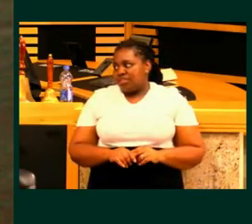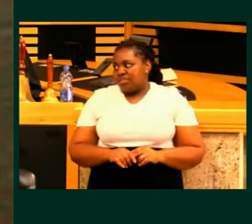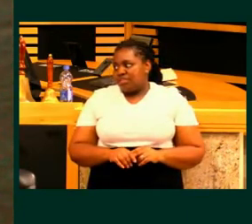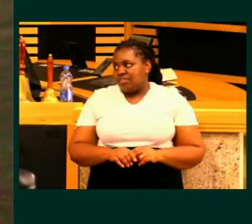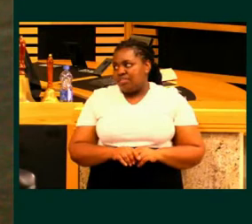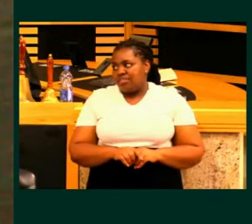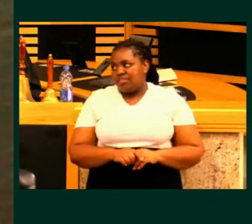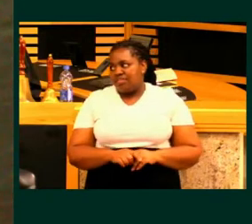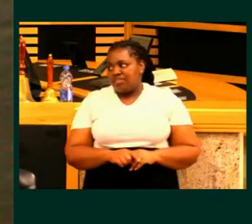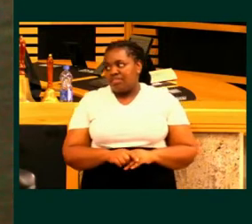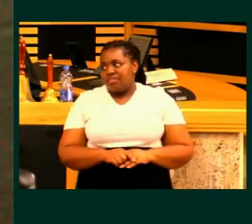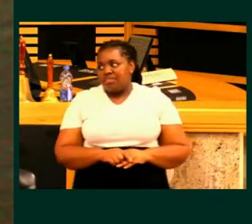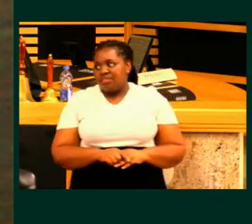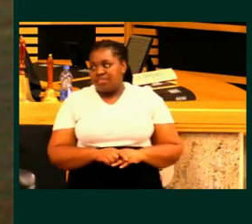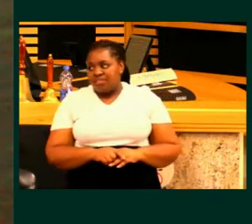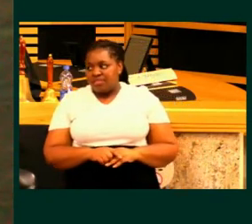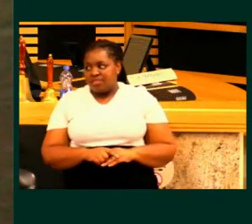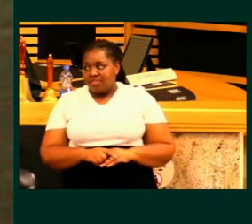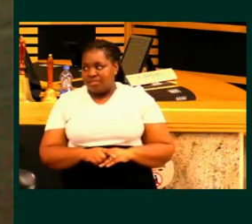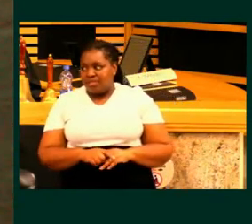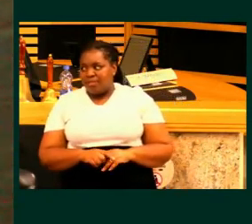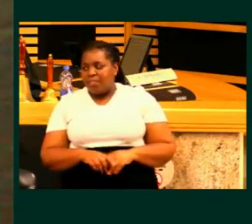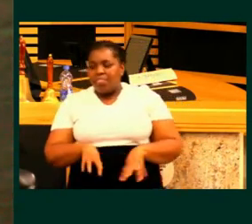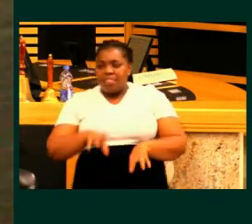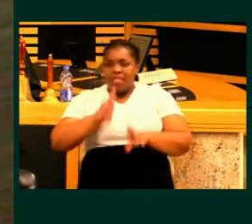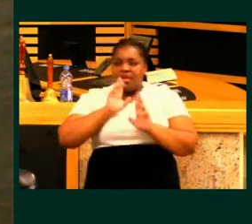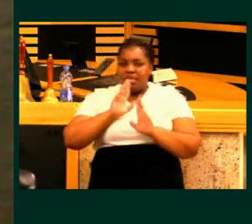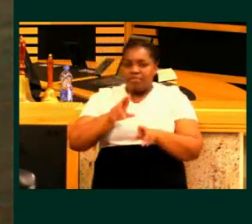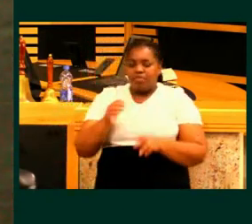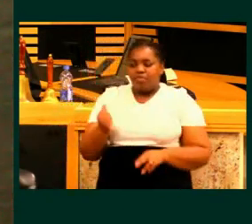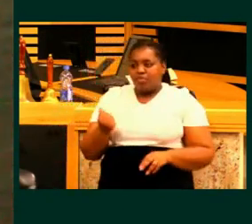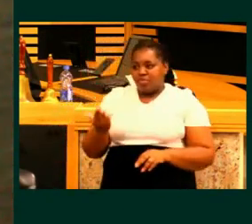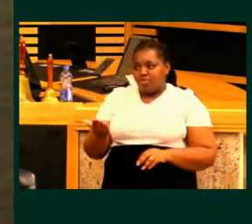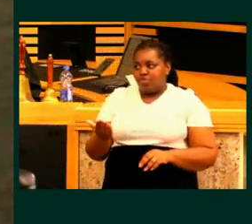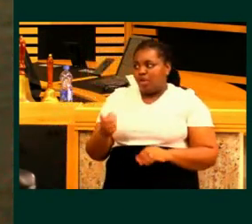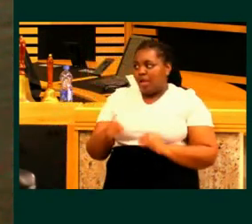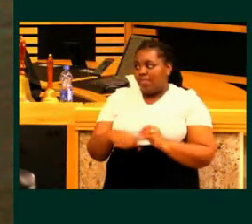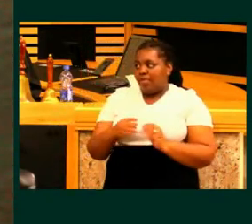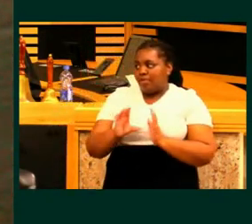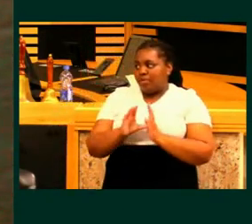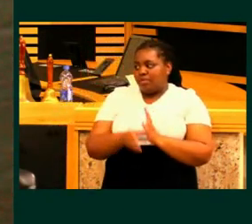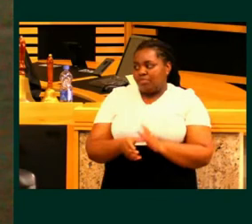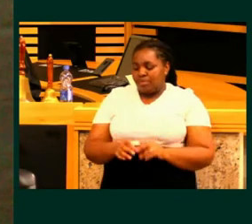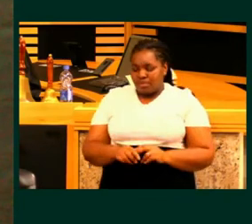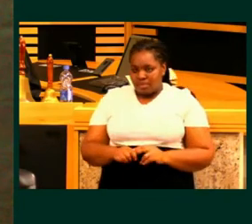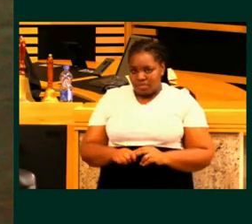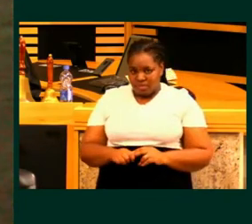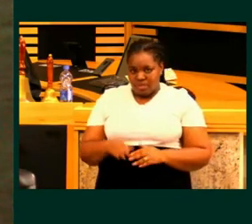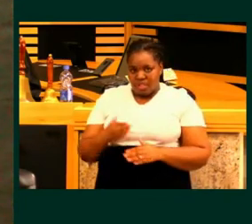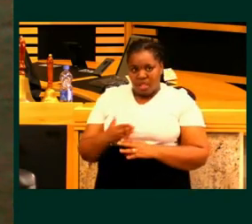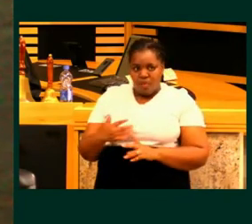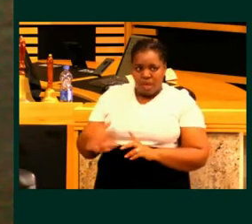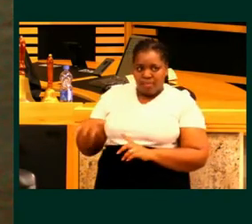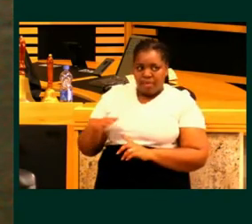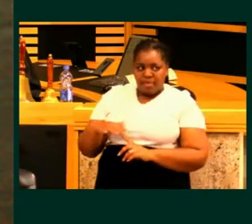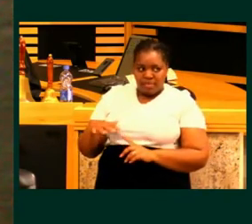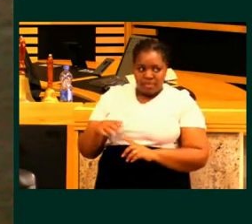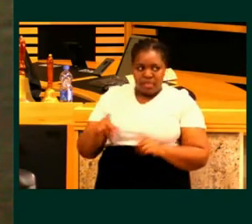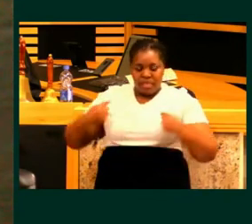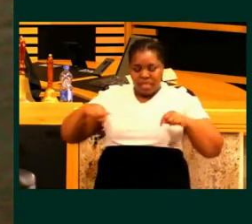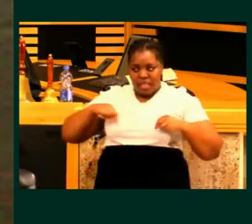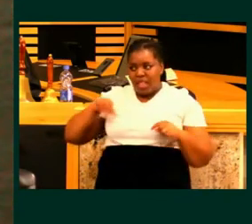chairs in response to the motion with disabilities in the workplace we as